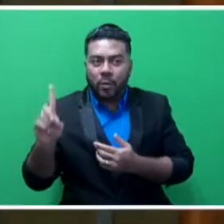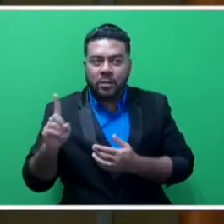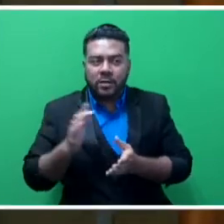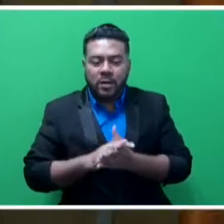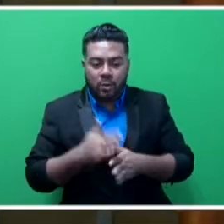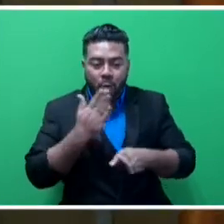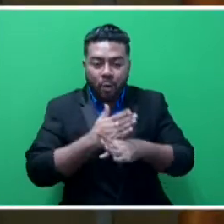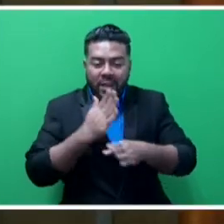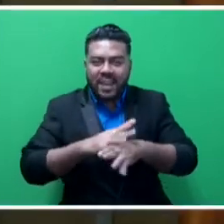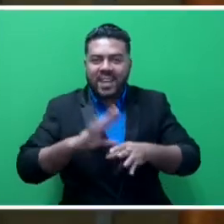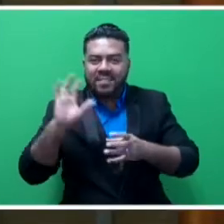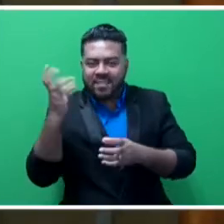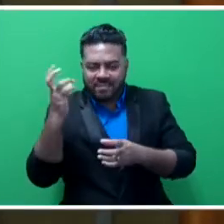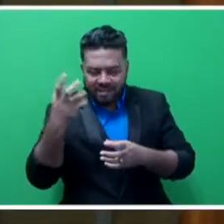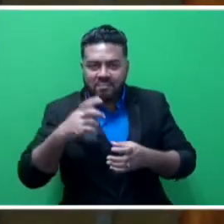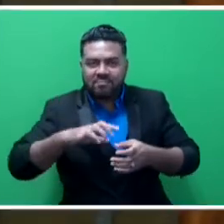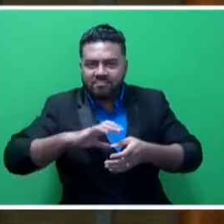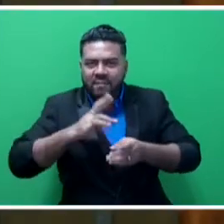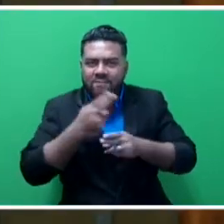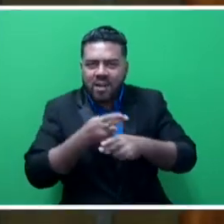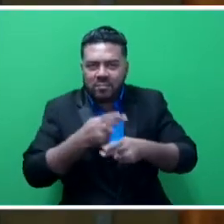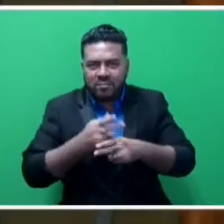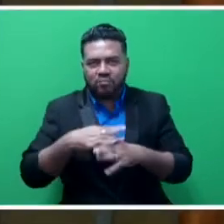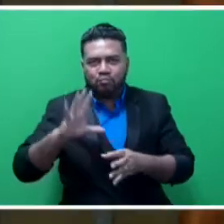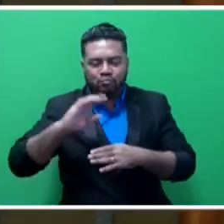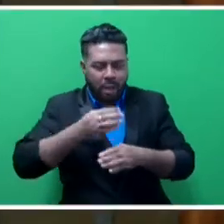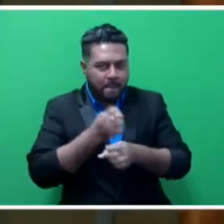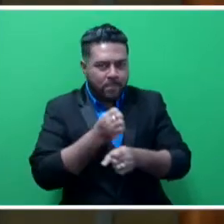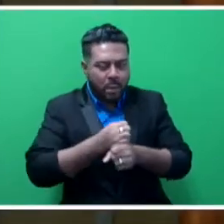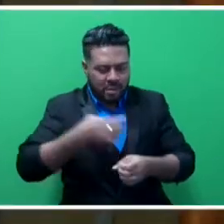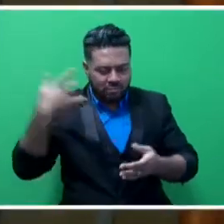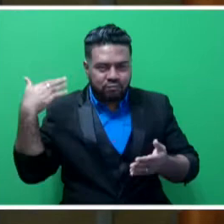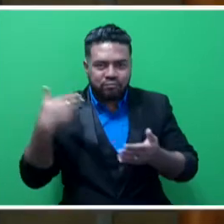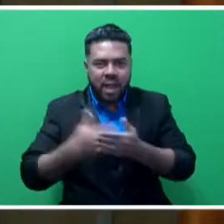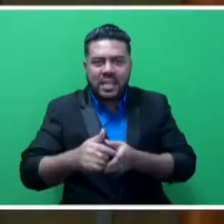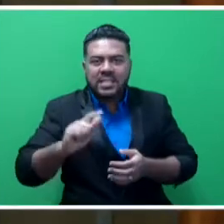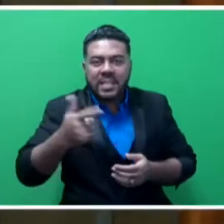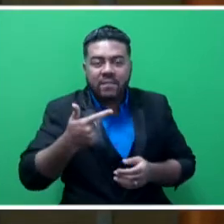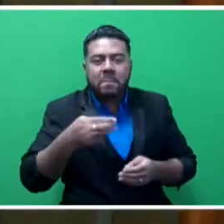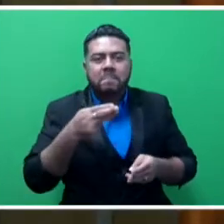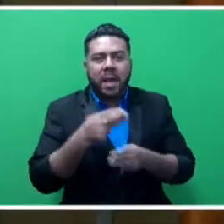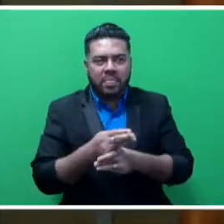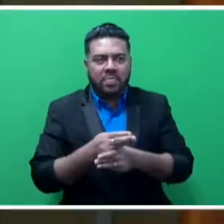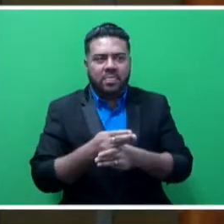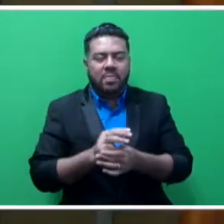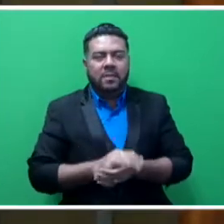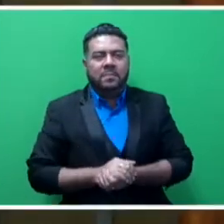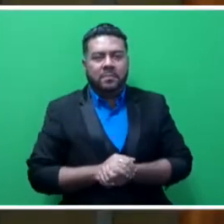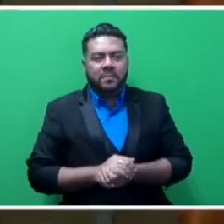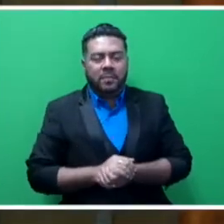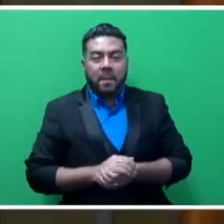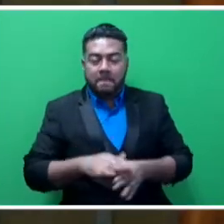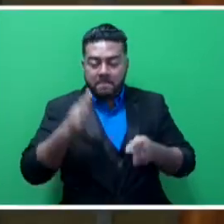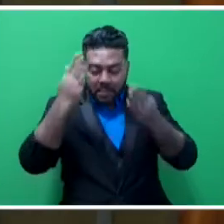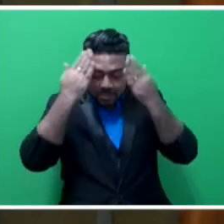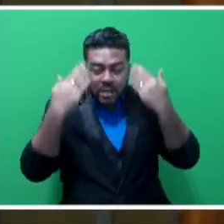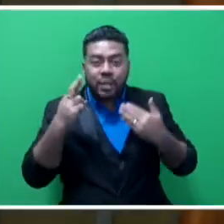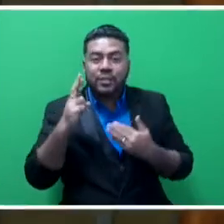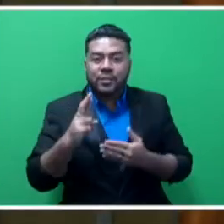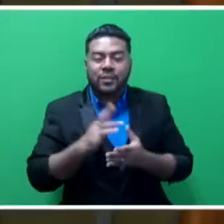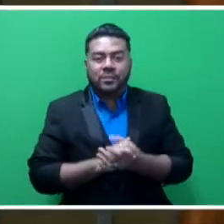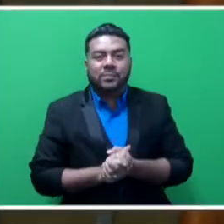and viticulture for the employment period of 7 months. Mr. Speaker, on the